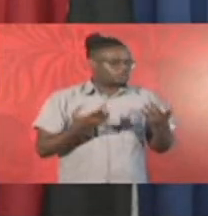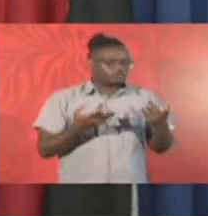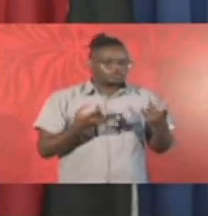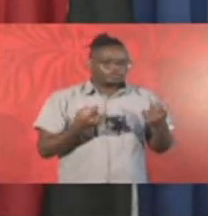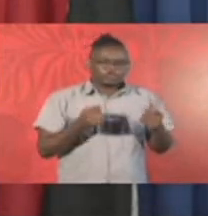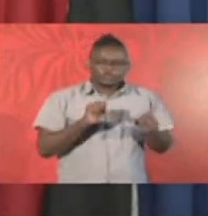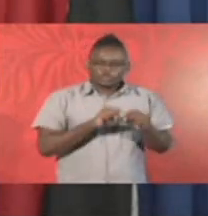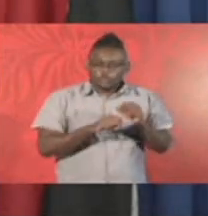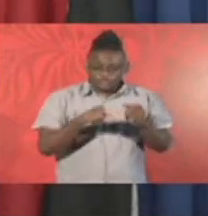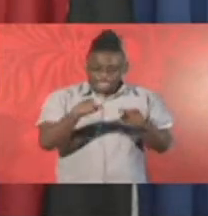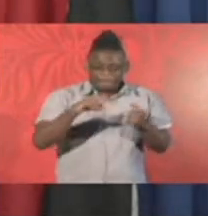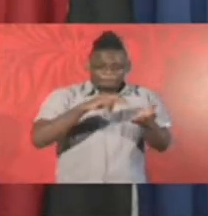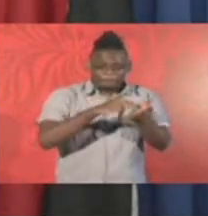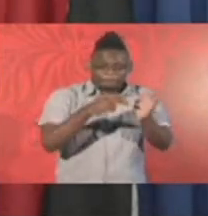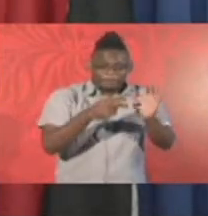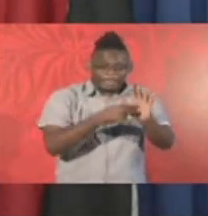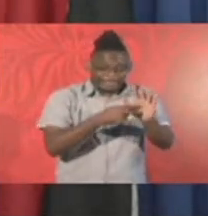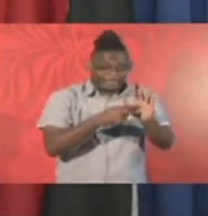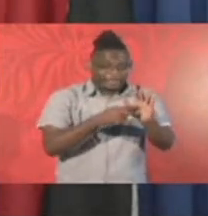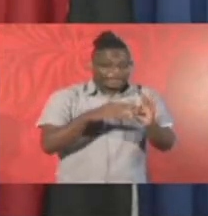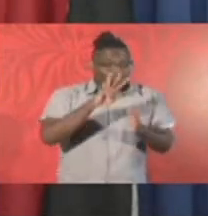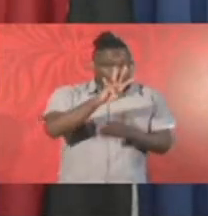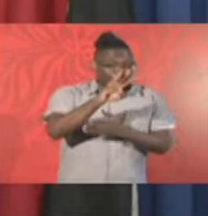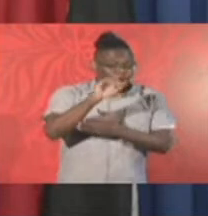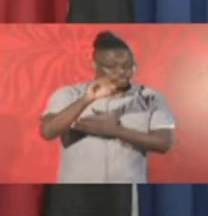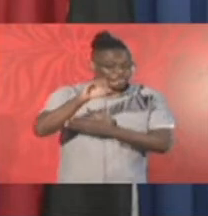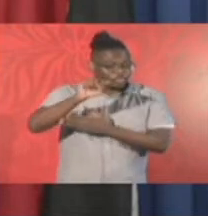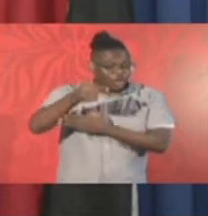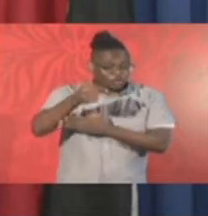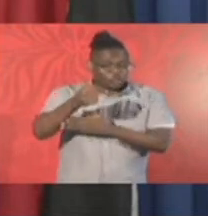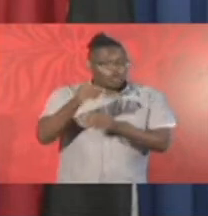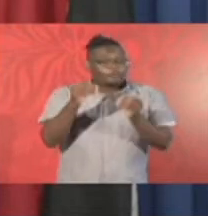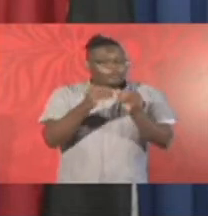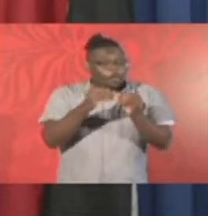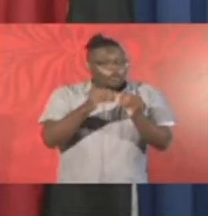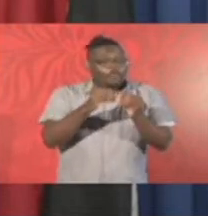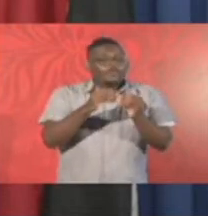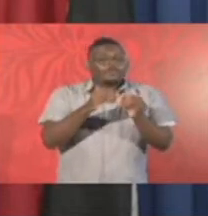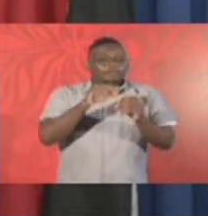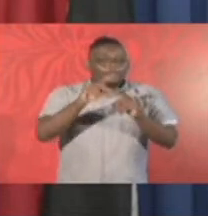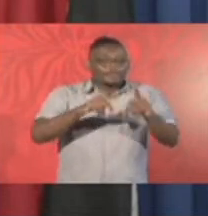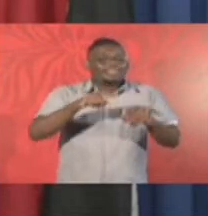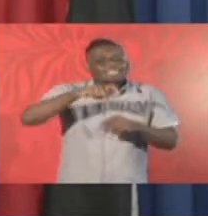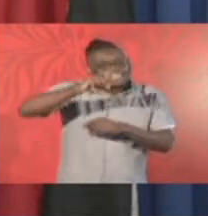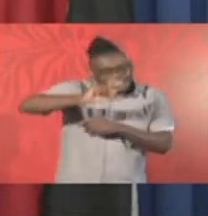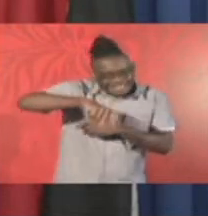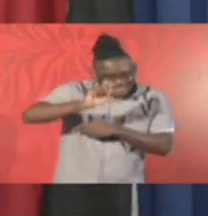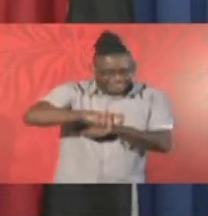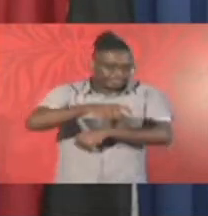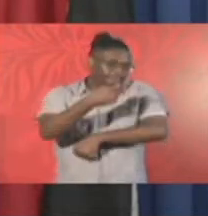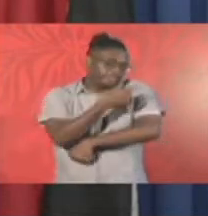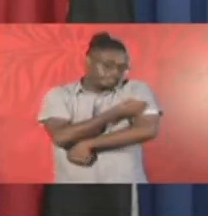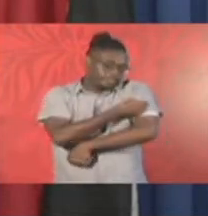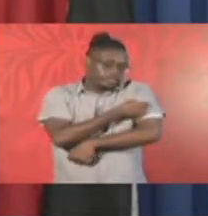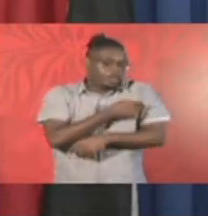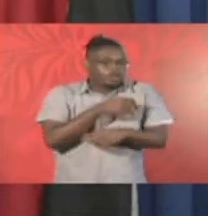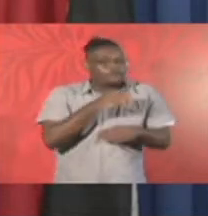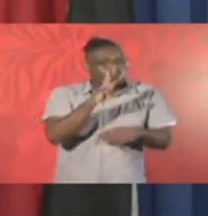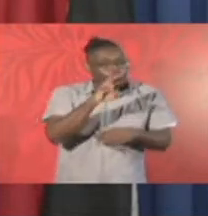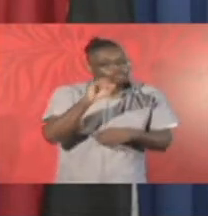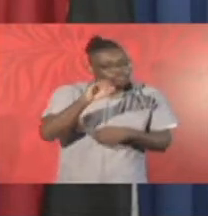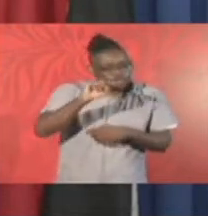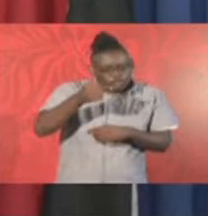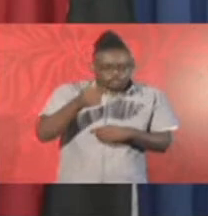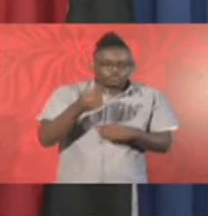400,000. How soon the health department can get those 400,000 people, or most of that 400,000,